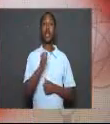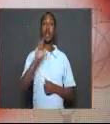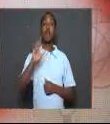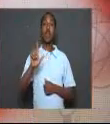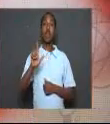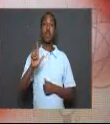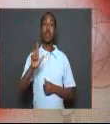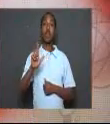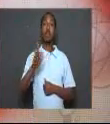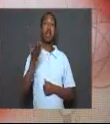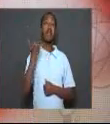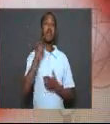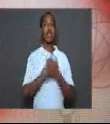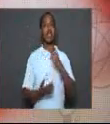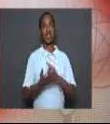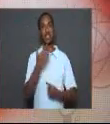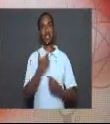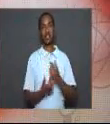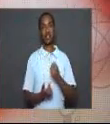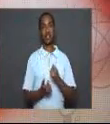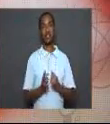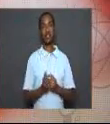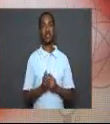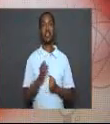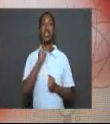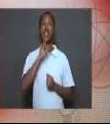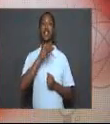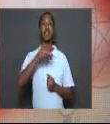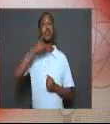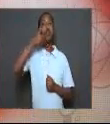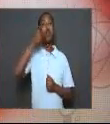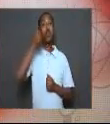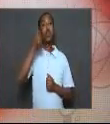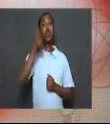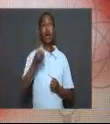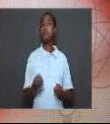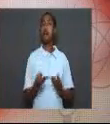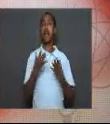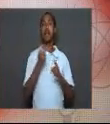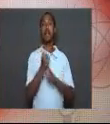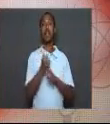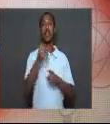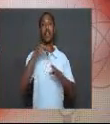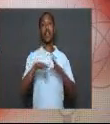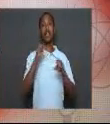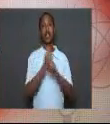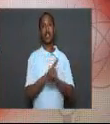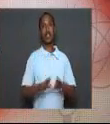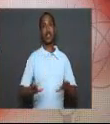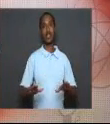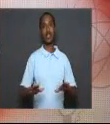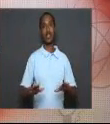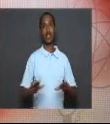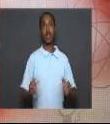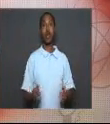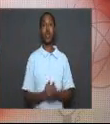Aluminium, as we discussed in our last lesson, is the most abundant metal in the Earth's crust